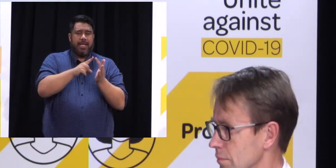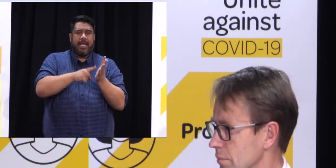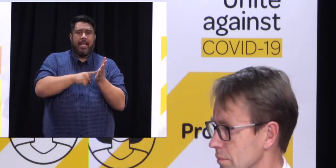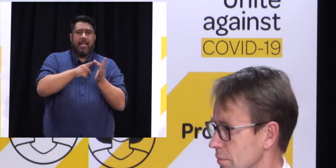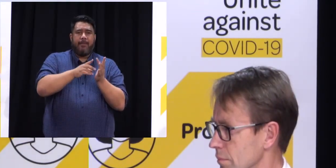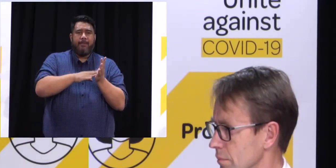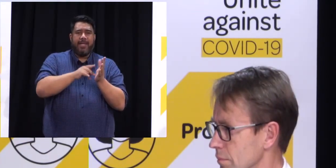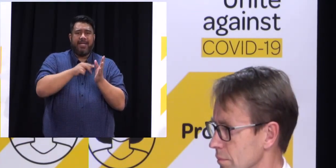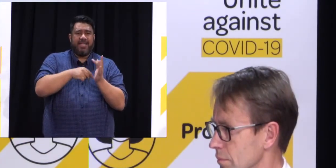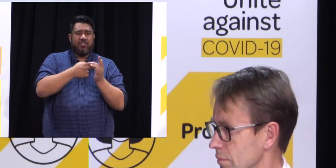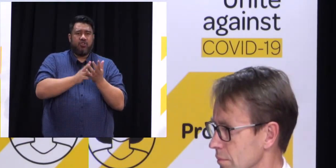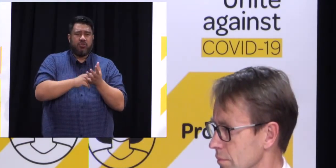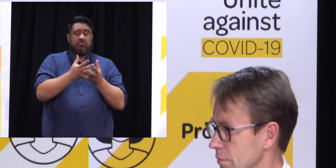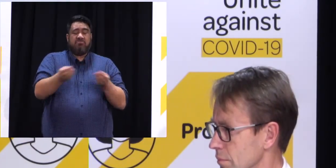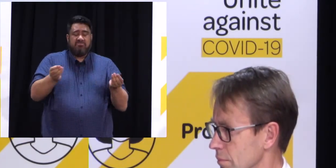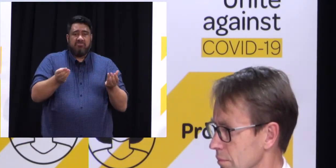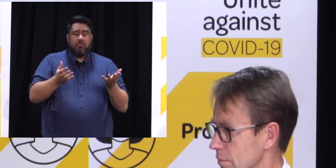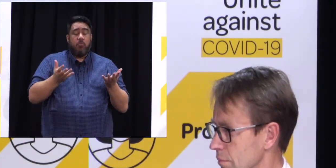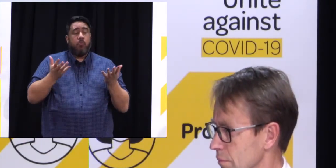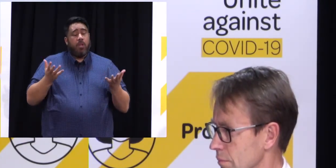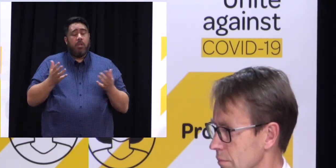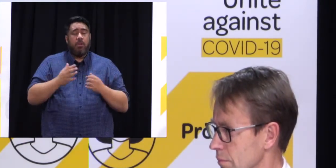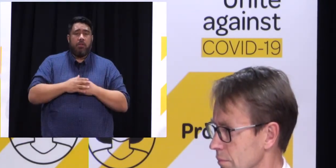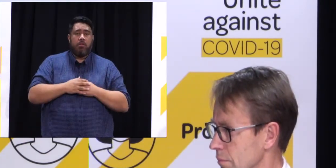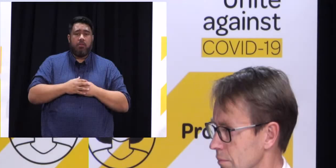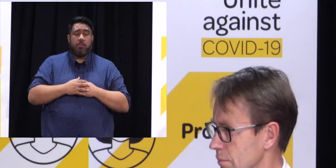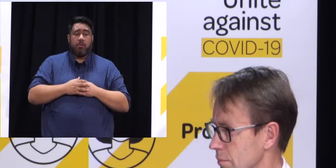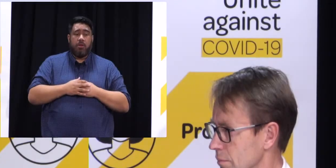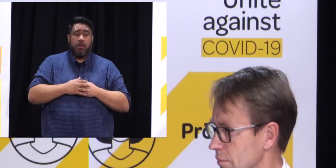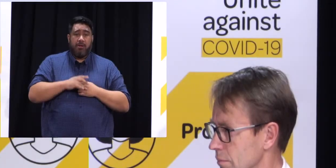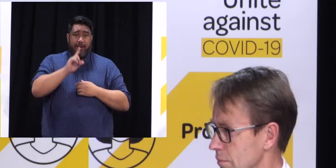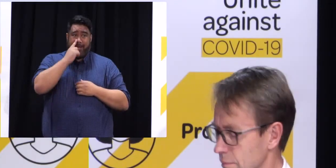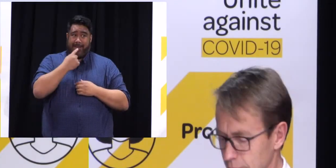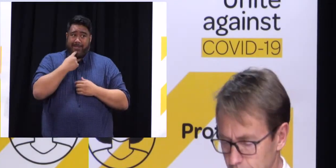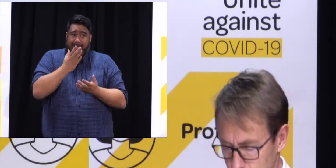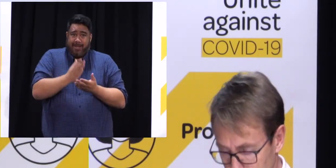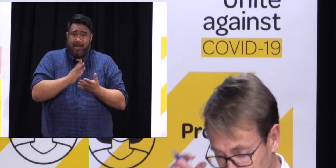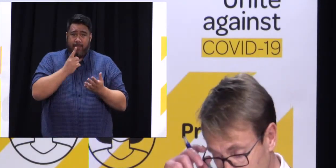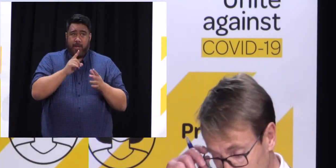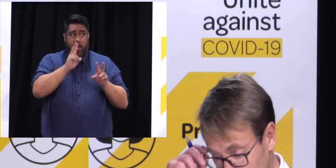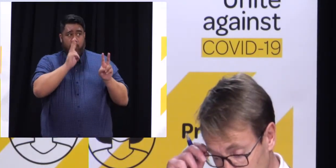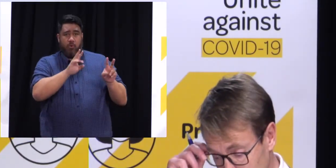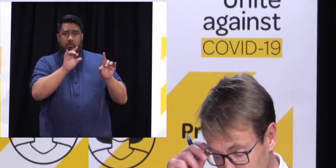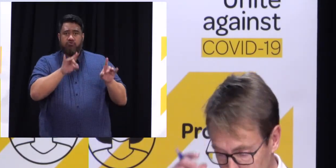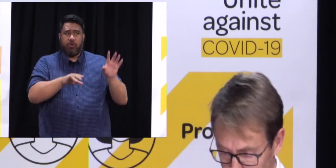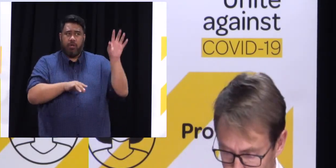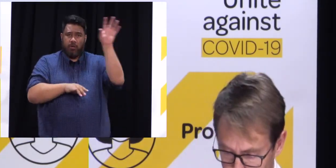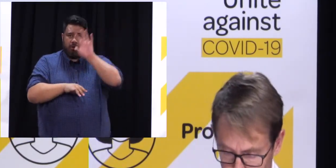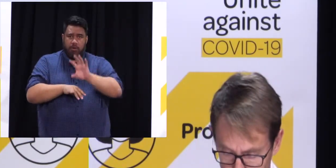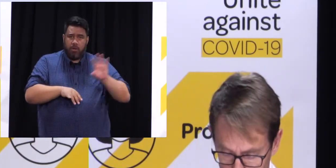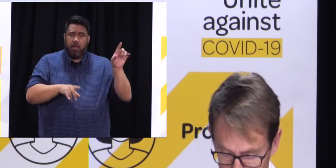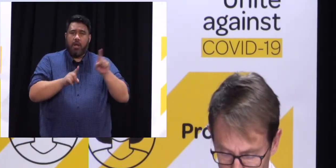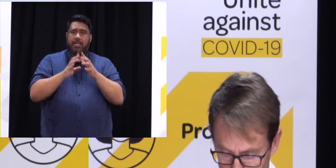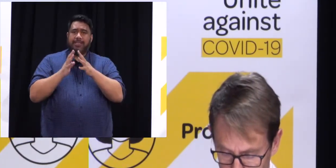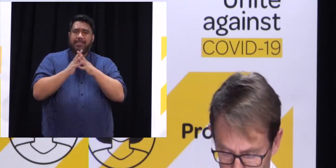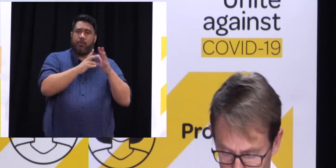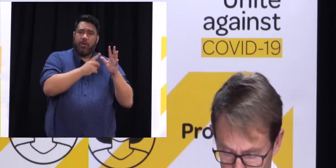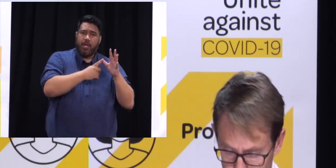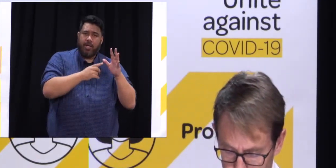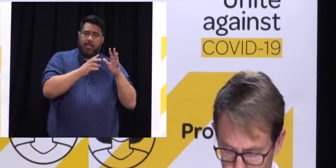speak, but only observe what different states in Australia are doing. And so, you know, you've got Western Australia and Queensland